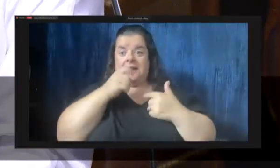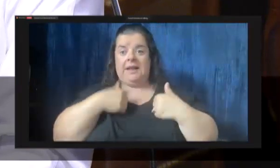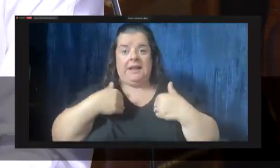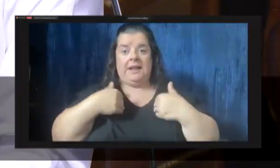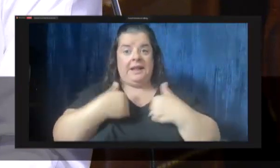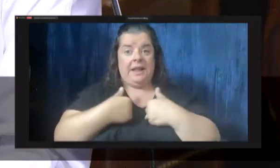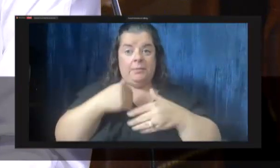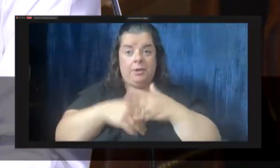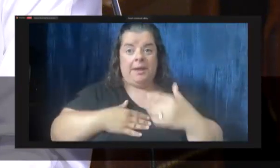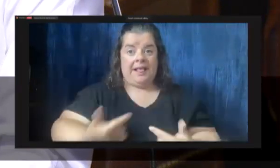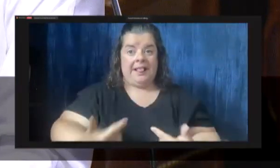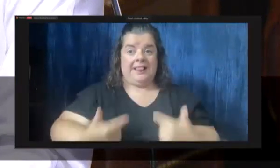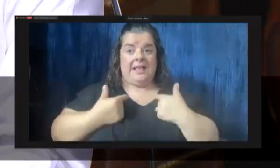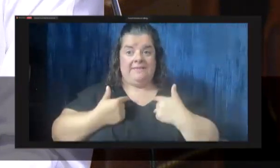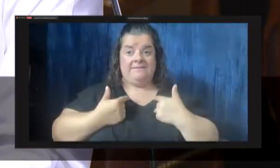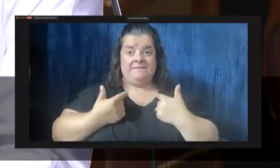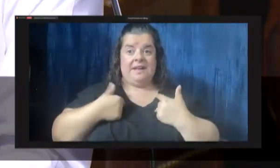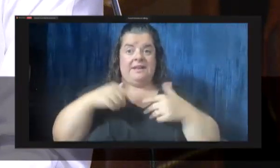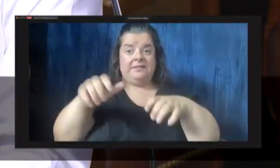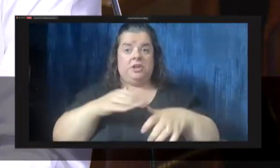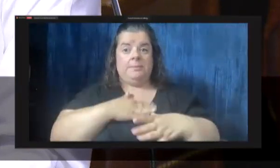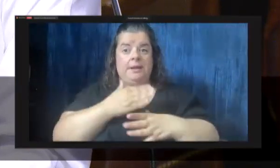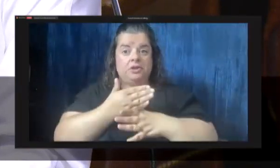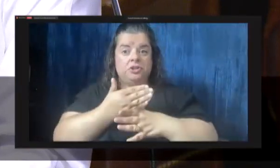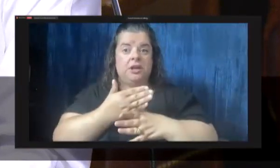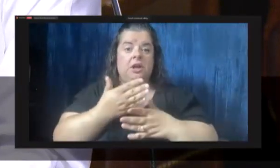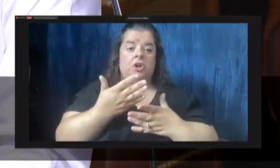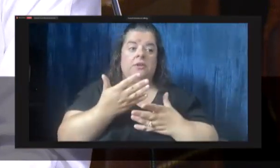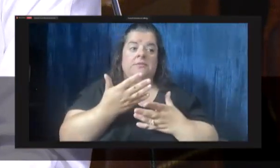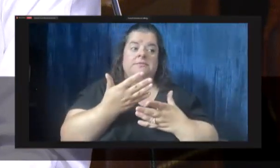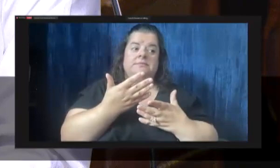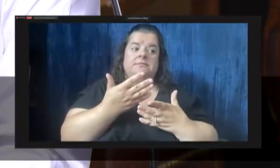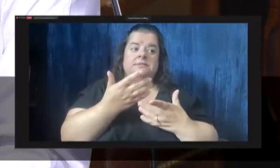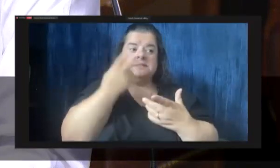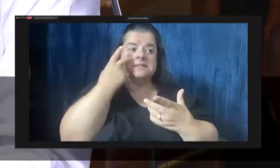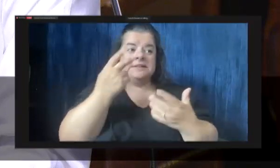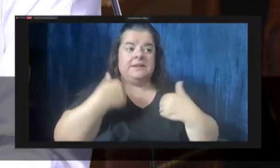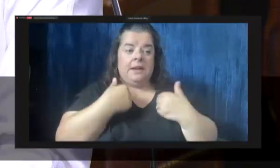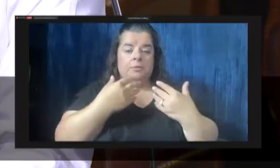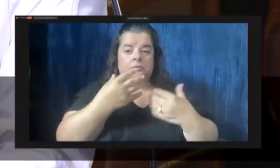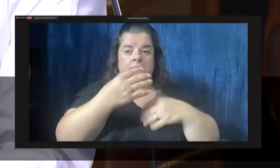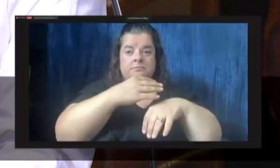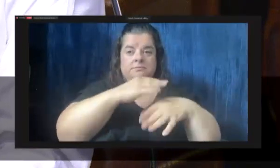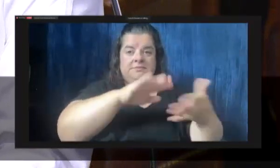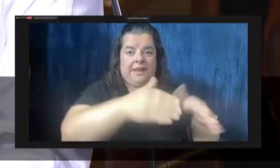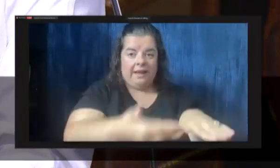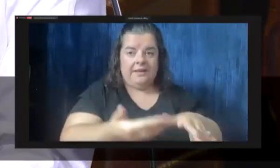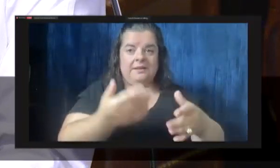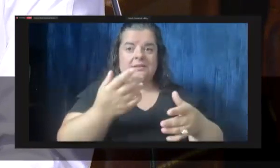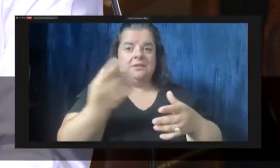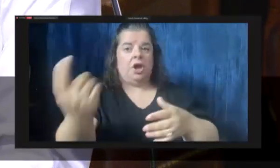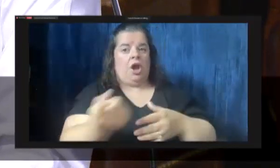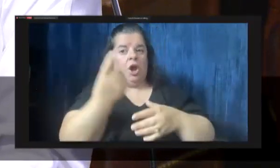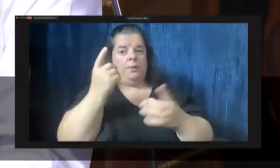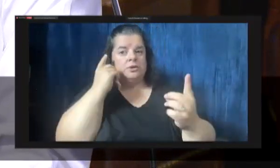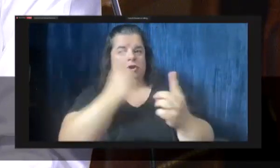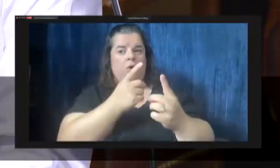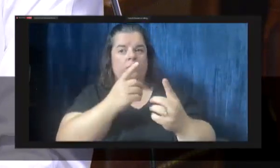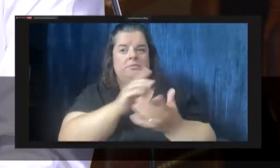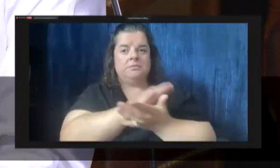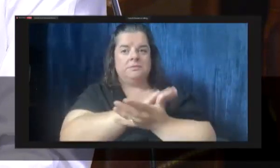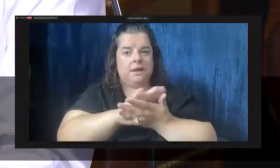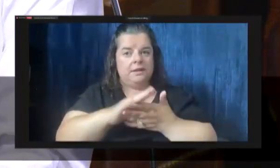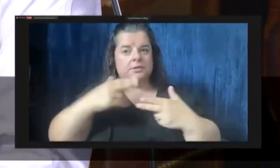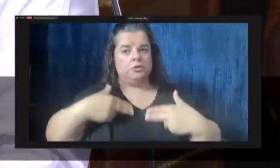And so I've done my share of putting animals down. Mm-hmm. And it is always the goal is to do it as humanely